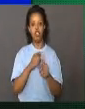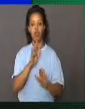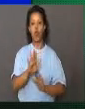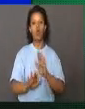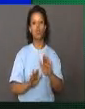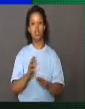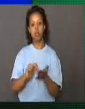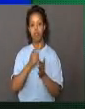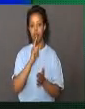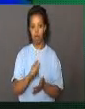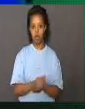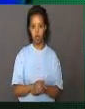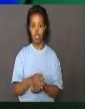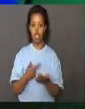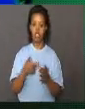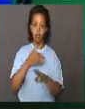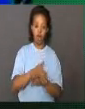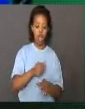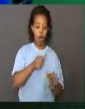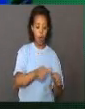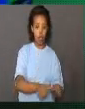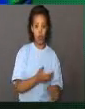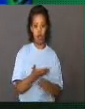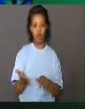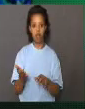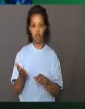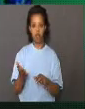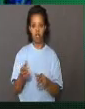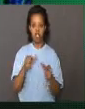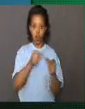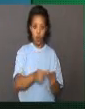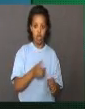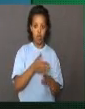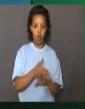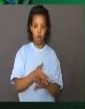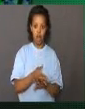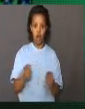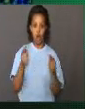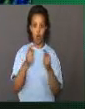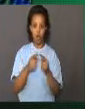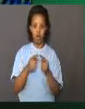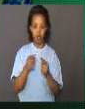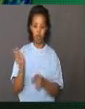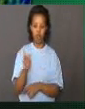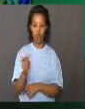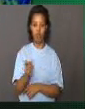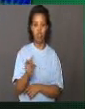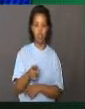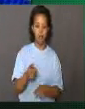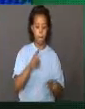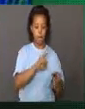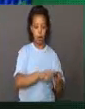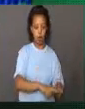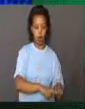When the culture is ready, it can be transferred to a seed tank